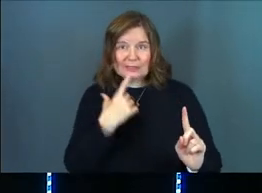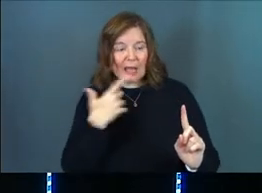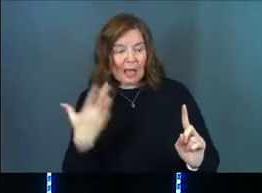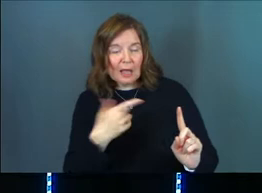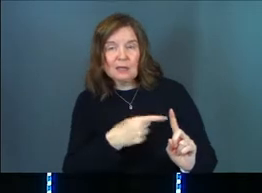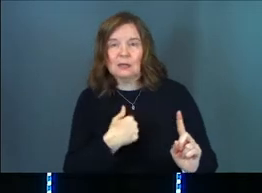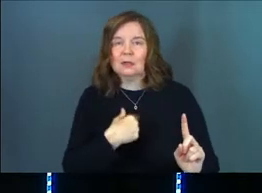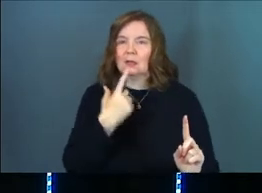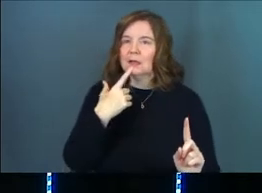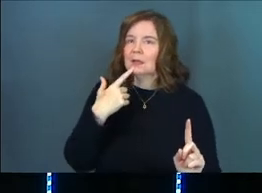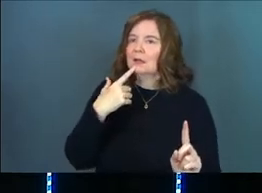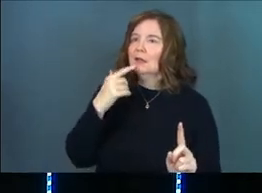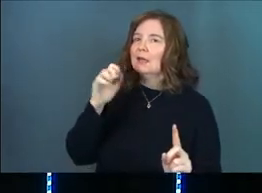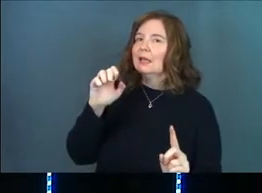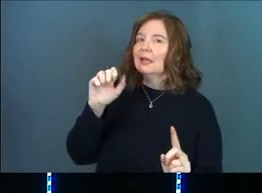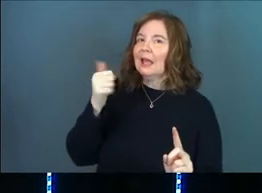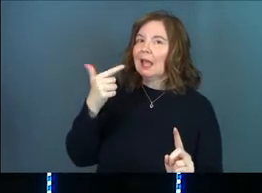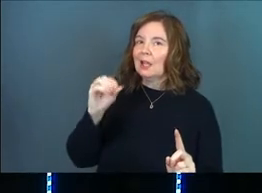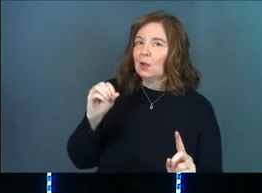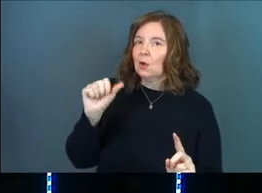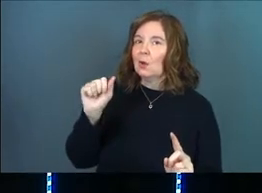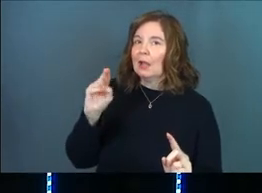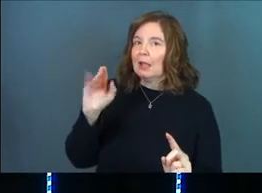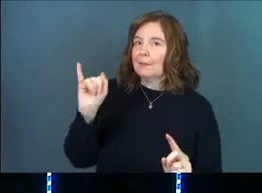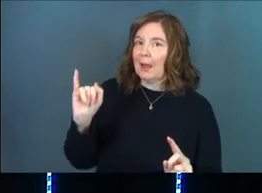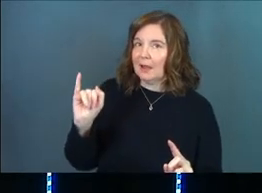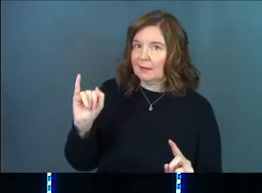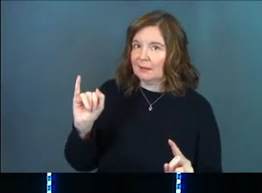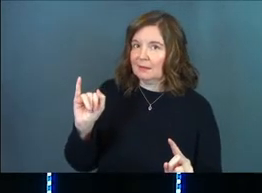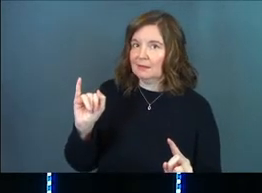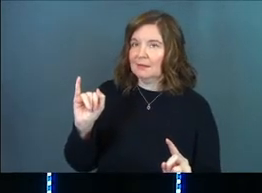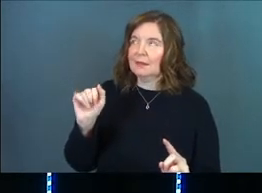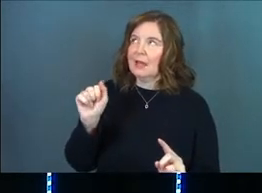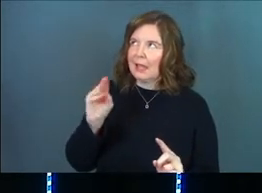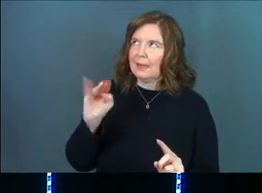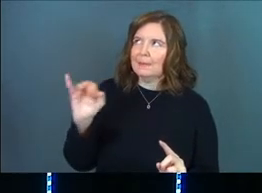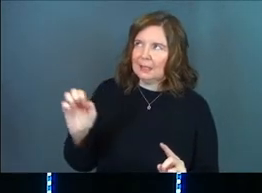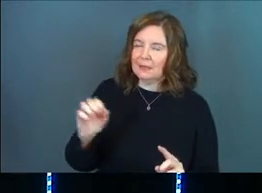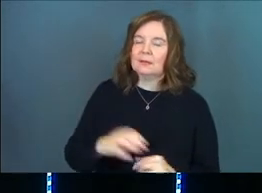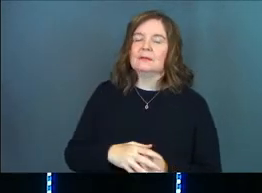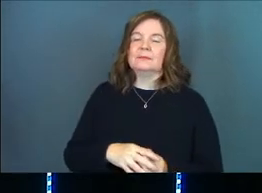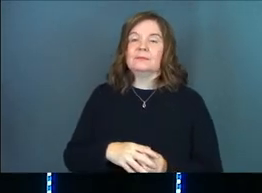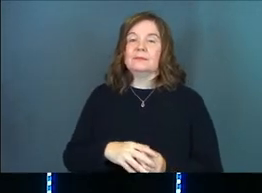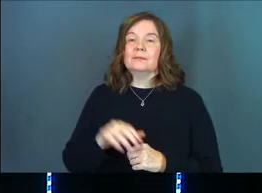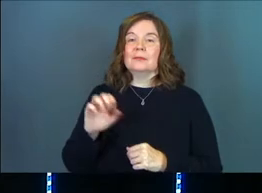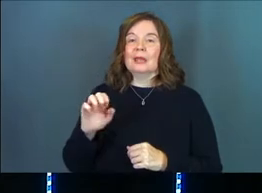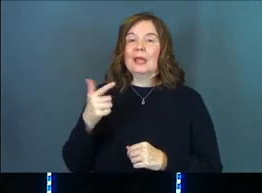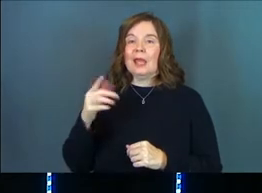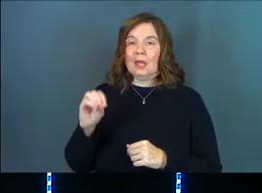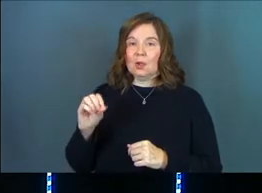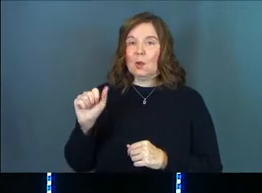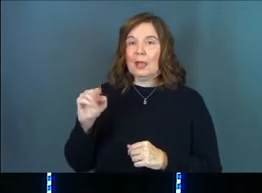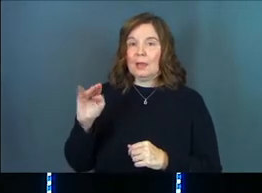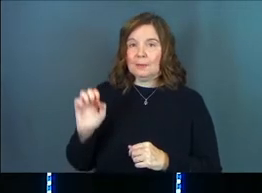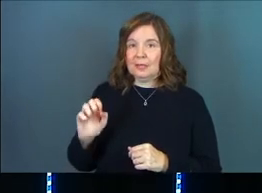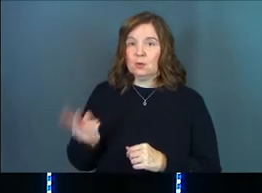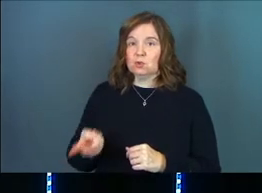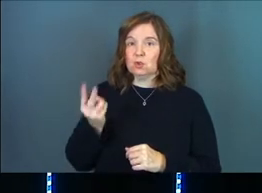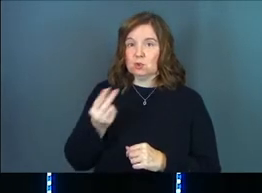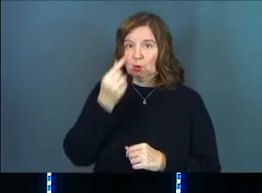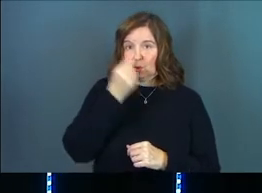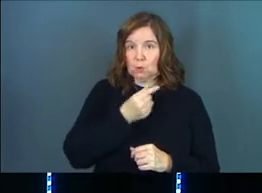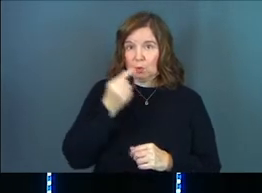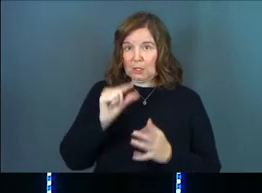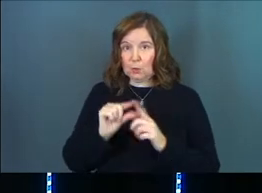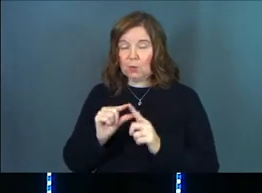he say? He says, ego, ami, ami, sorry, ego, ami, ego, ami. Those are the two Greek